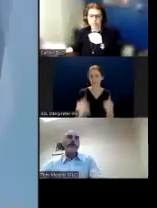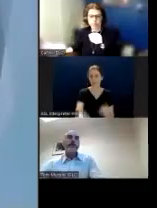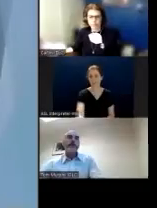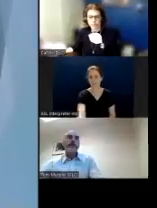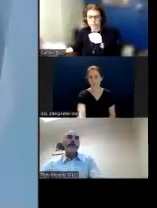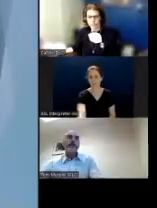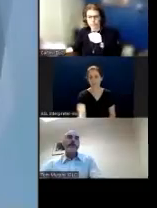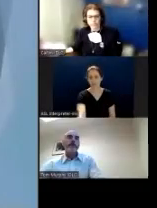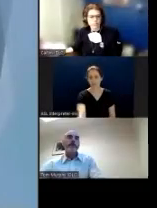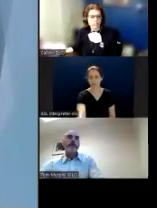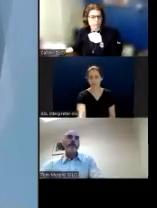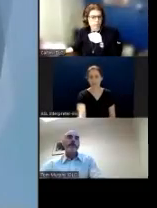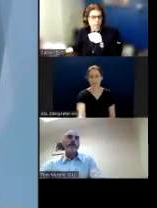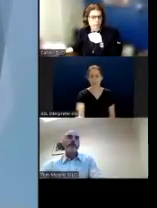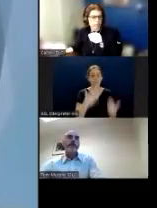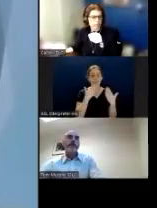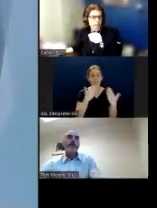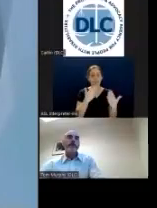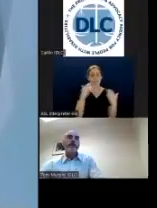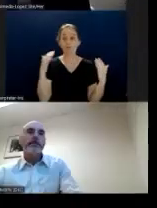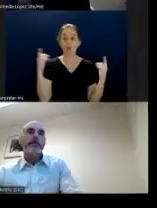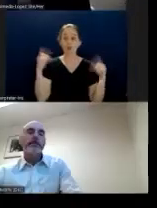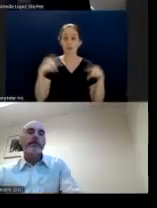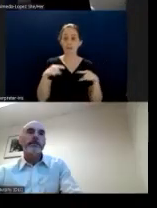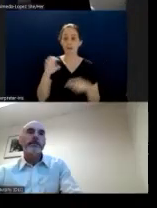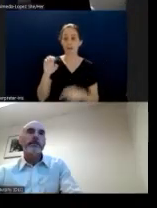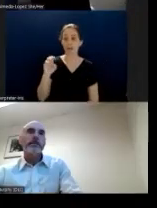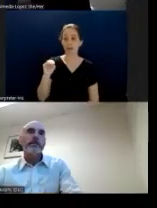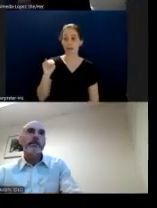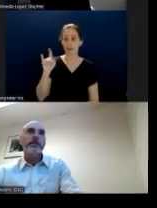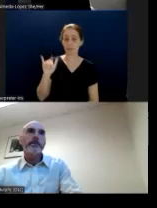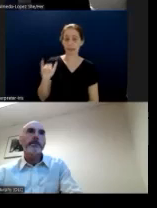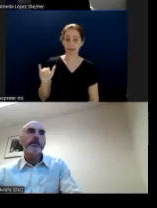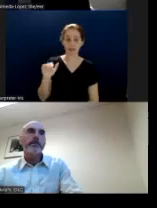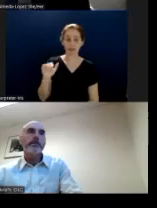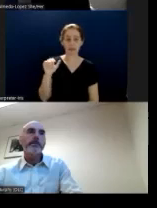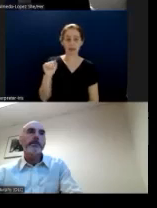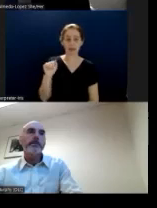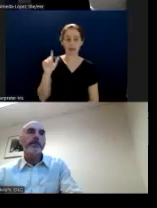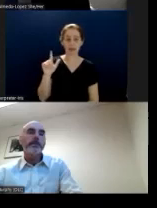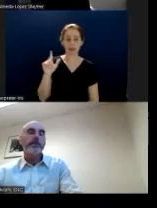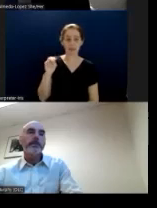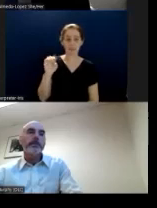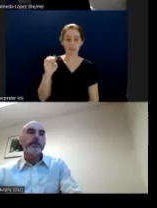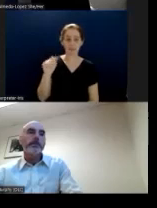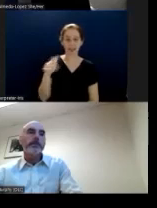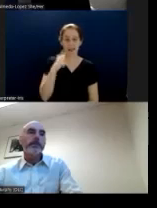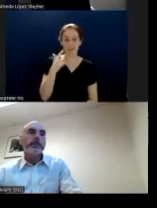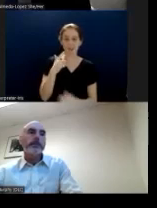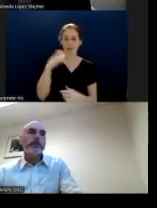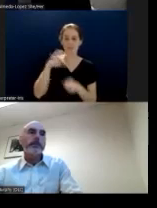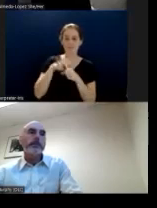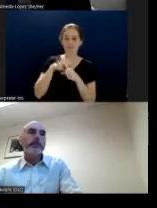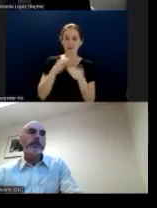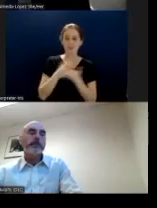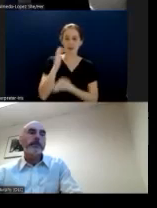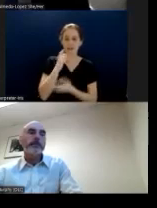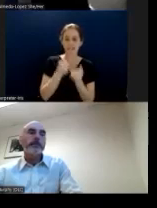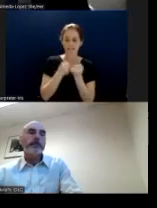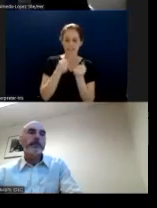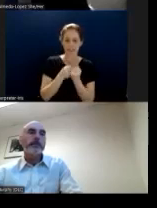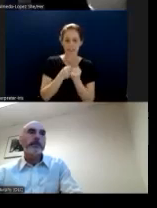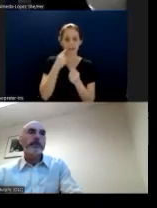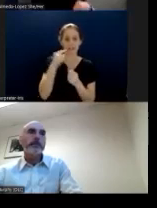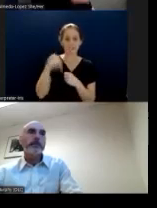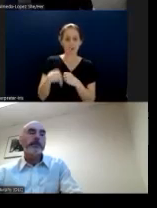Thank you everyone for coming. I'm Emily Almeida Lopez. I'm the voting rights advocate for Disability Law Center. And today